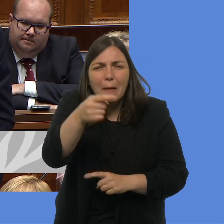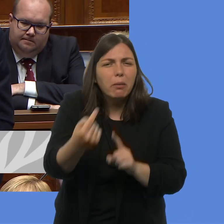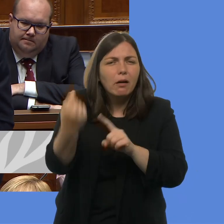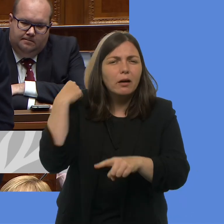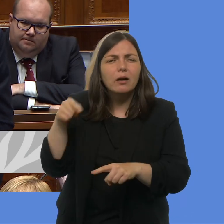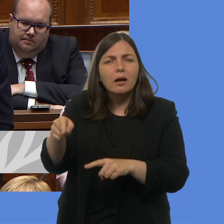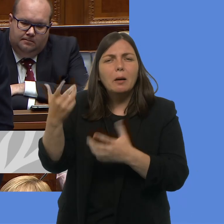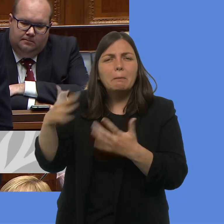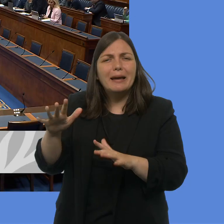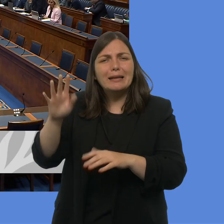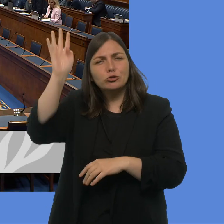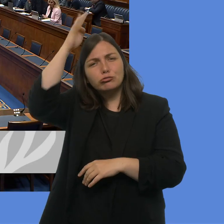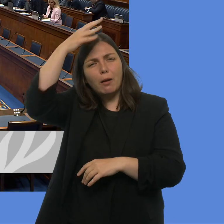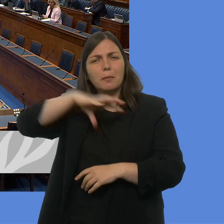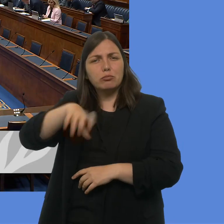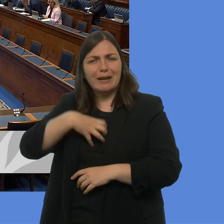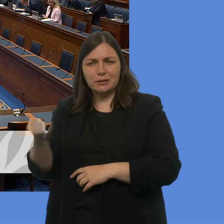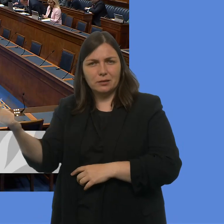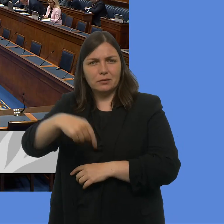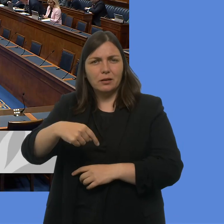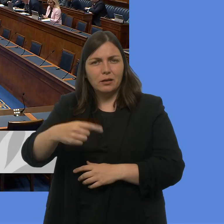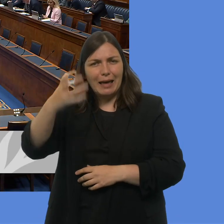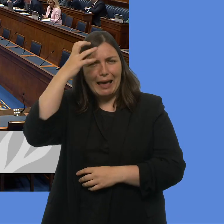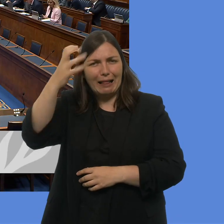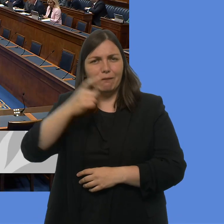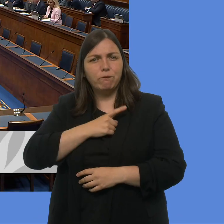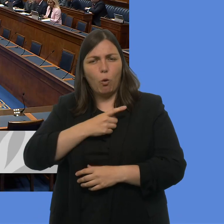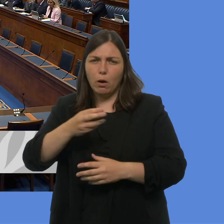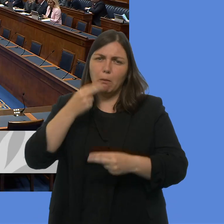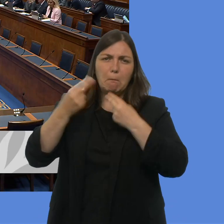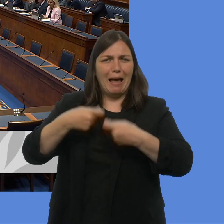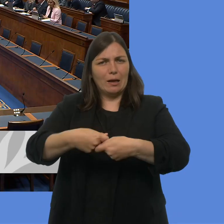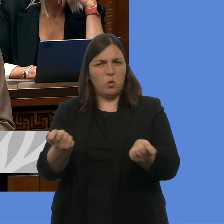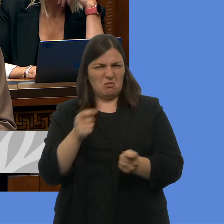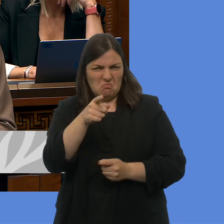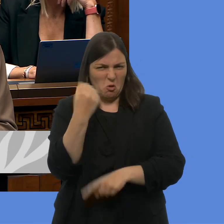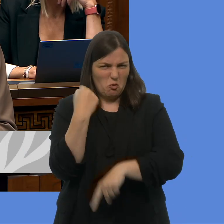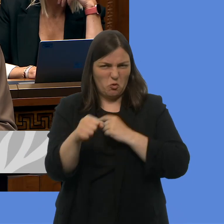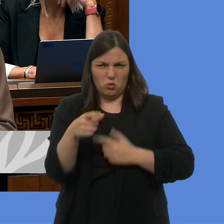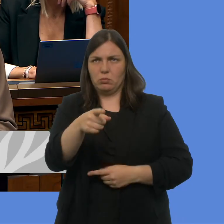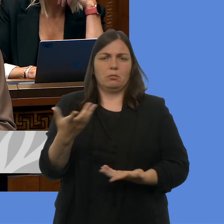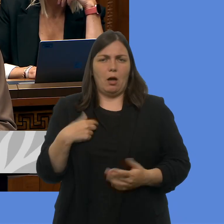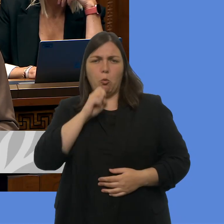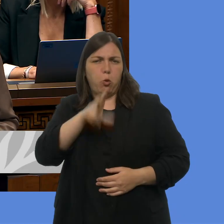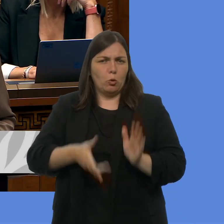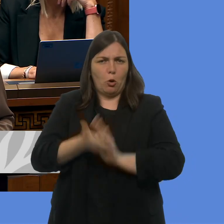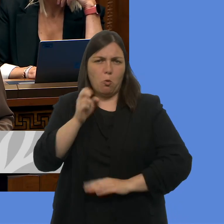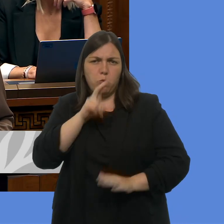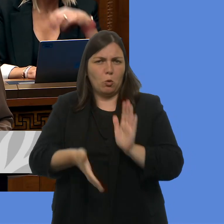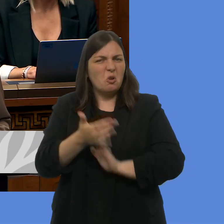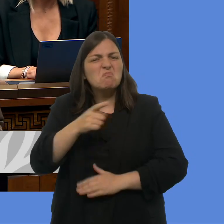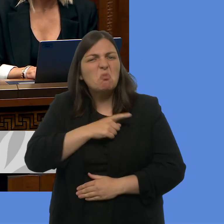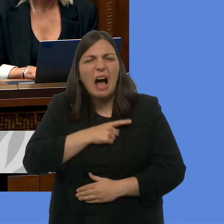banquet for President Trump last week? First Minister. I very much value our Irish-American links.